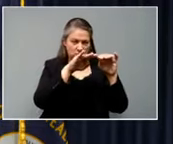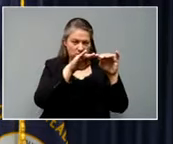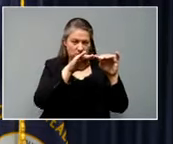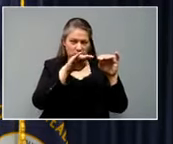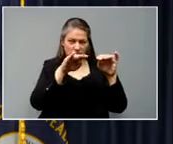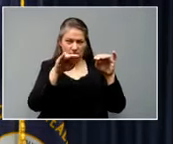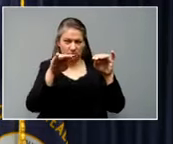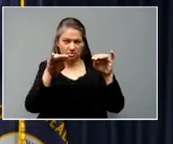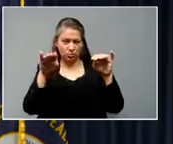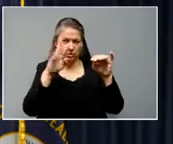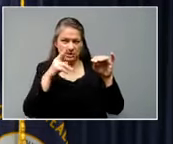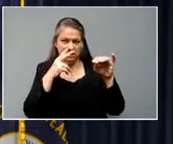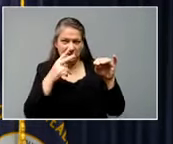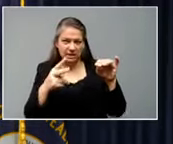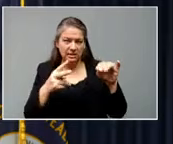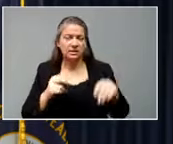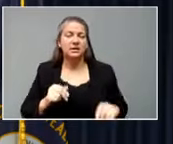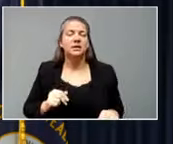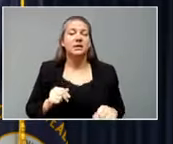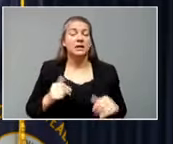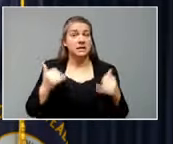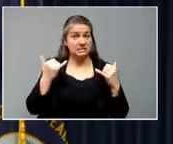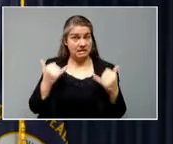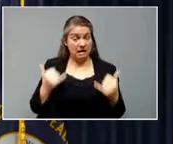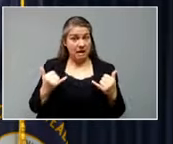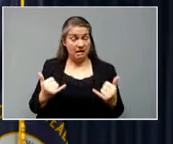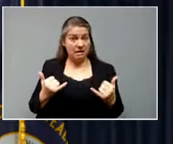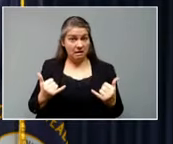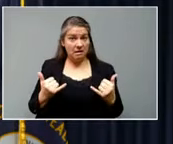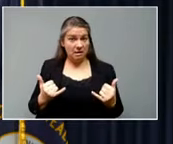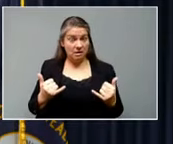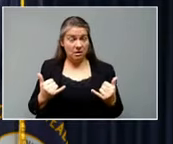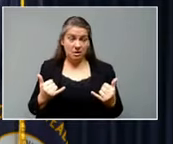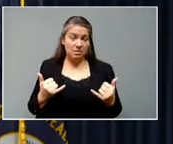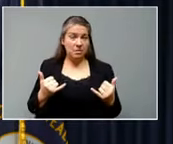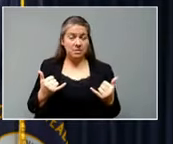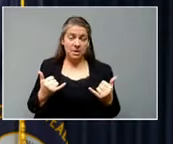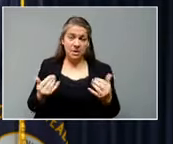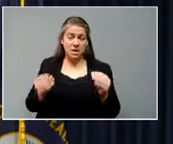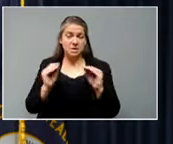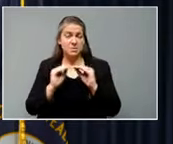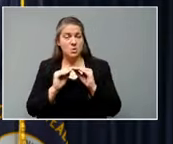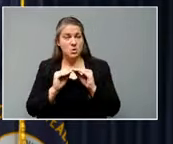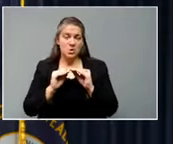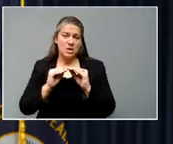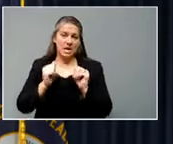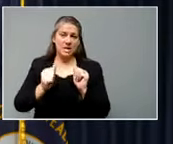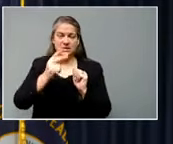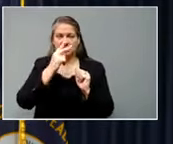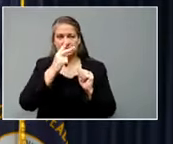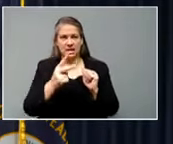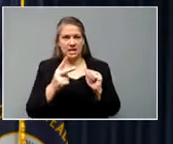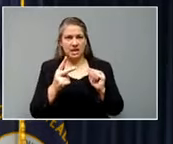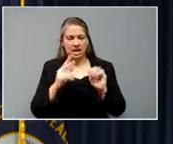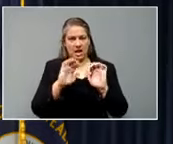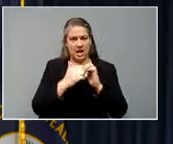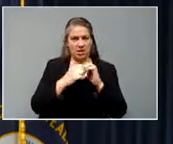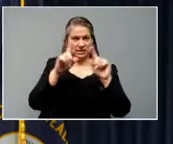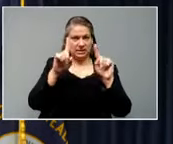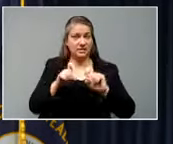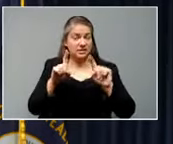there's now a responsiveness, maybe an elasticity in how our testing goes when